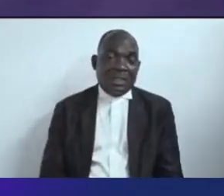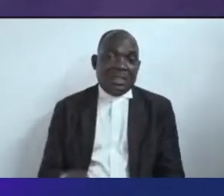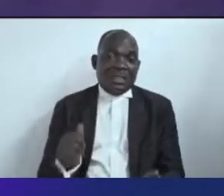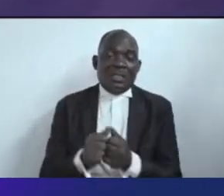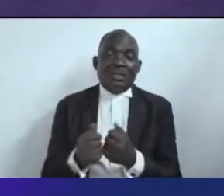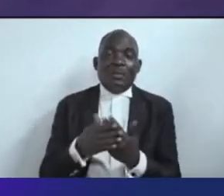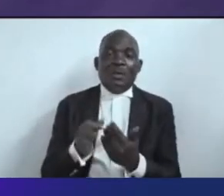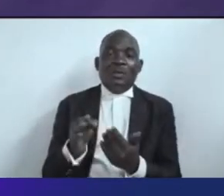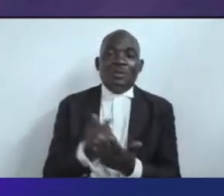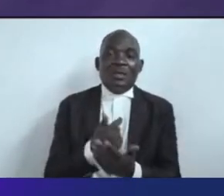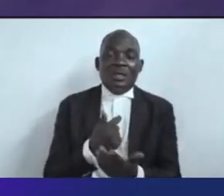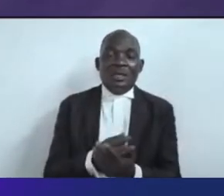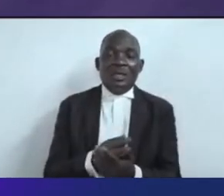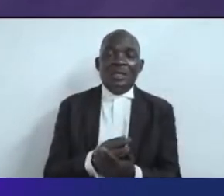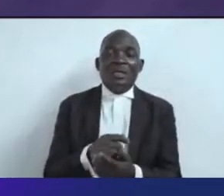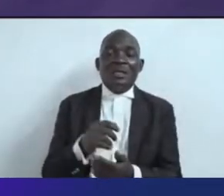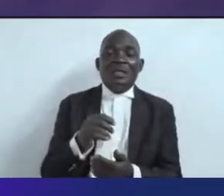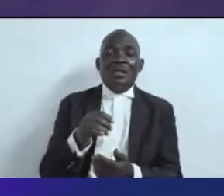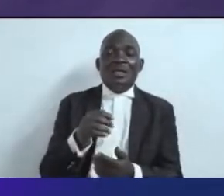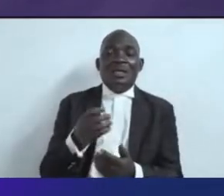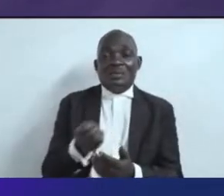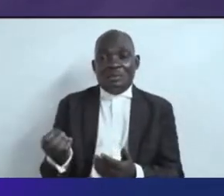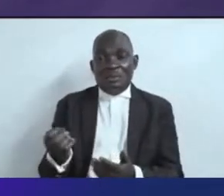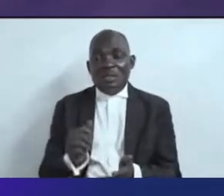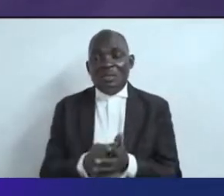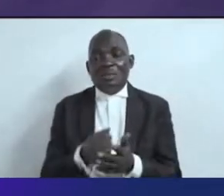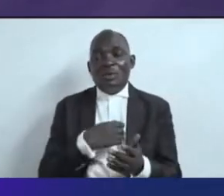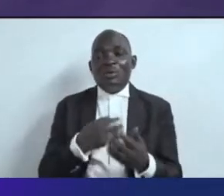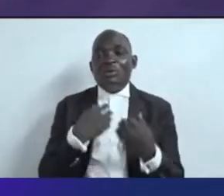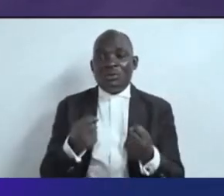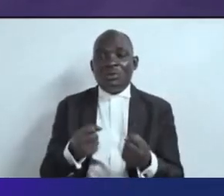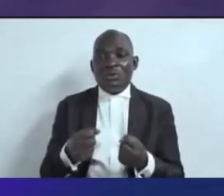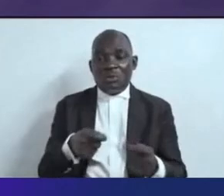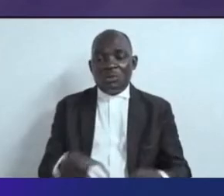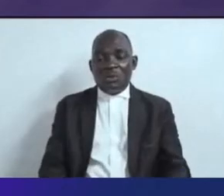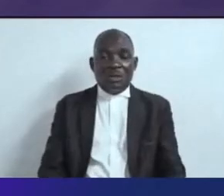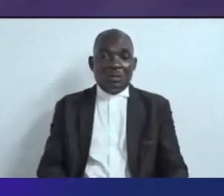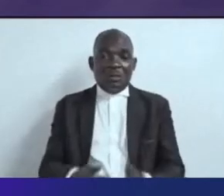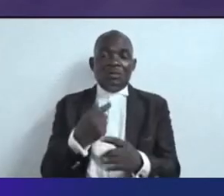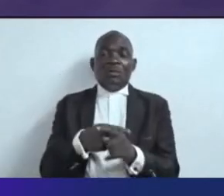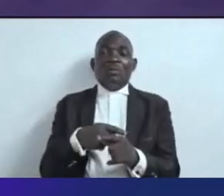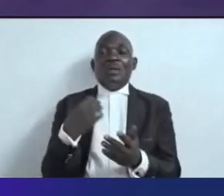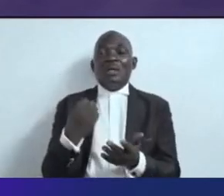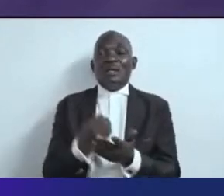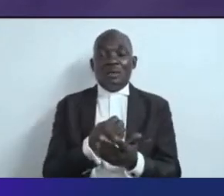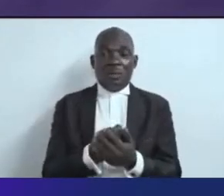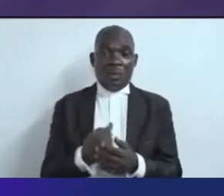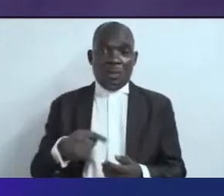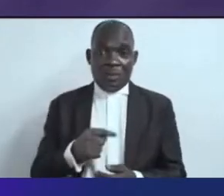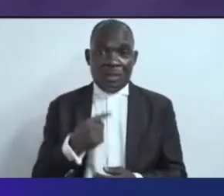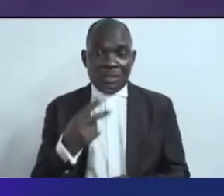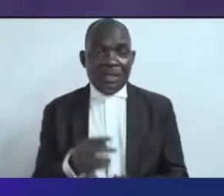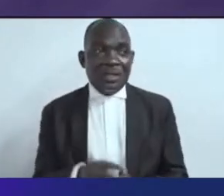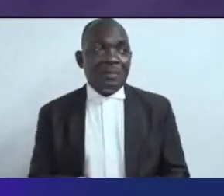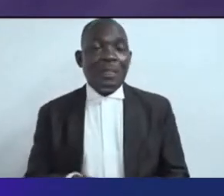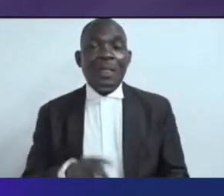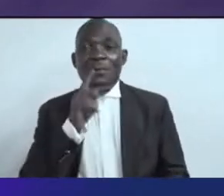of Ghana instruments, which are more or less sterilized from the economy. And we have seen that